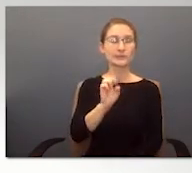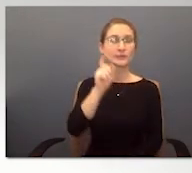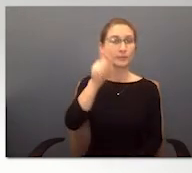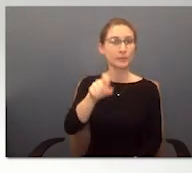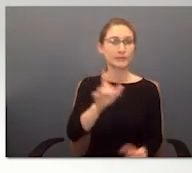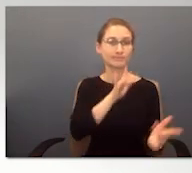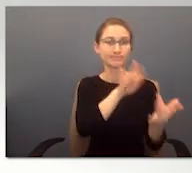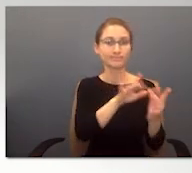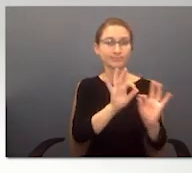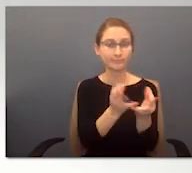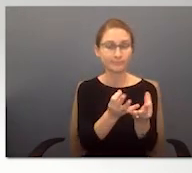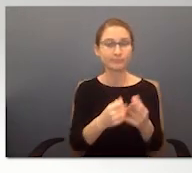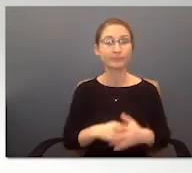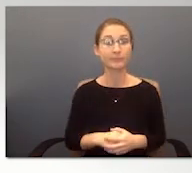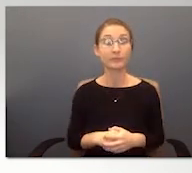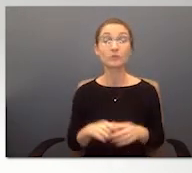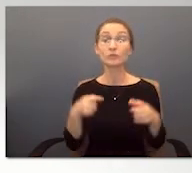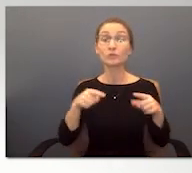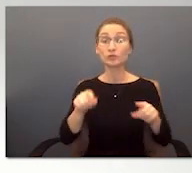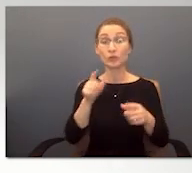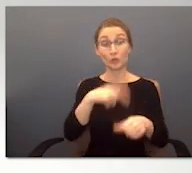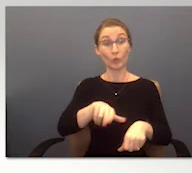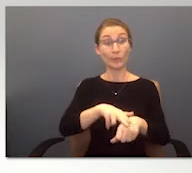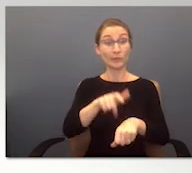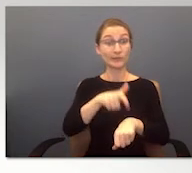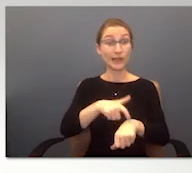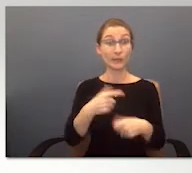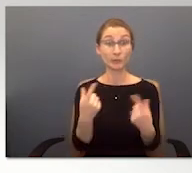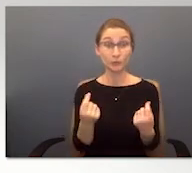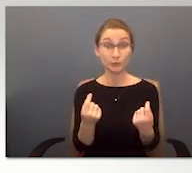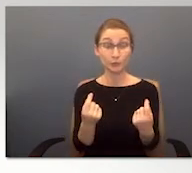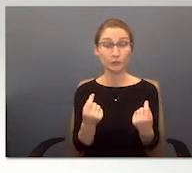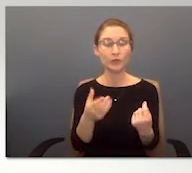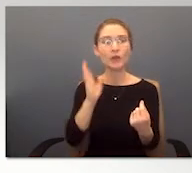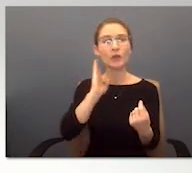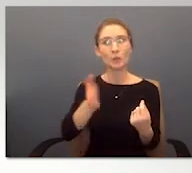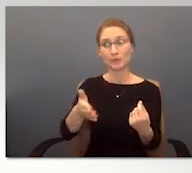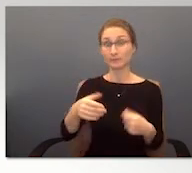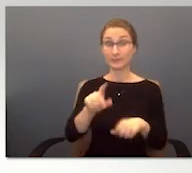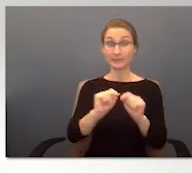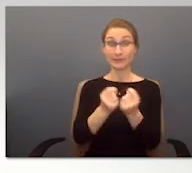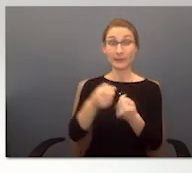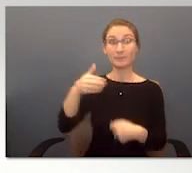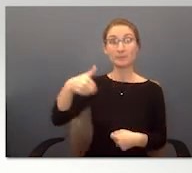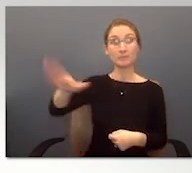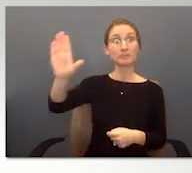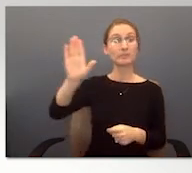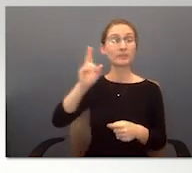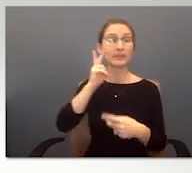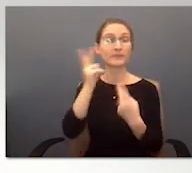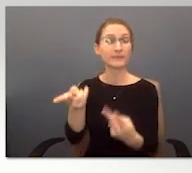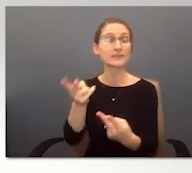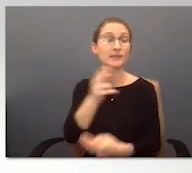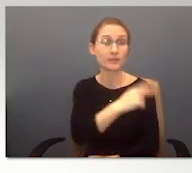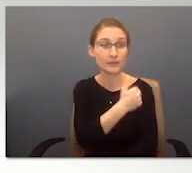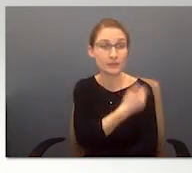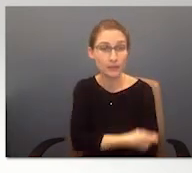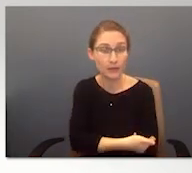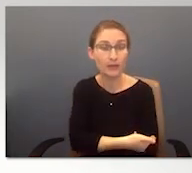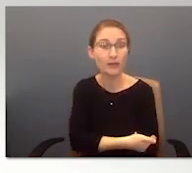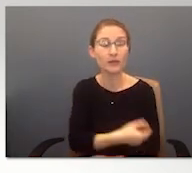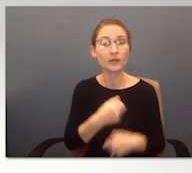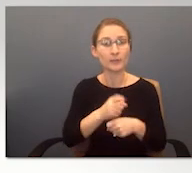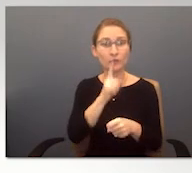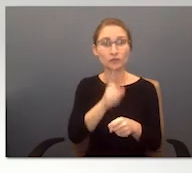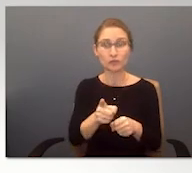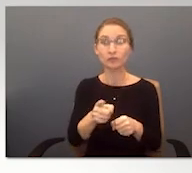management, technical assistance. So in normal times, we would send our teams to the hospitals to make sure that the blood specimens are collected